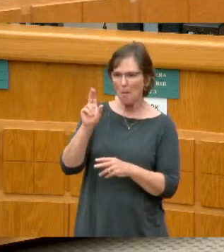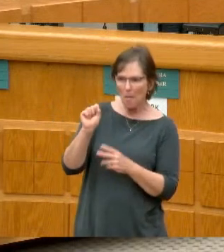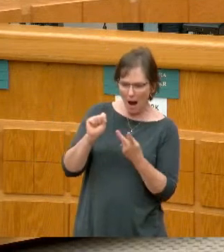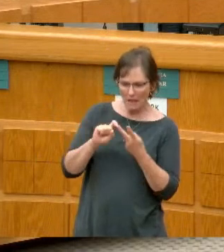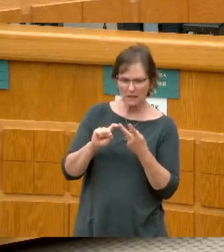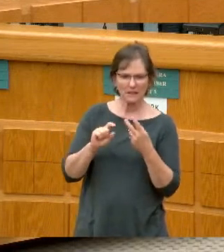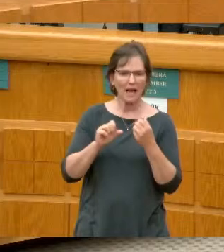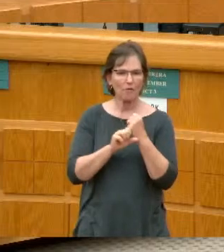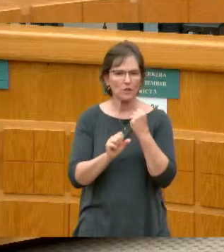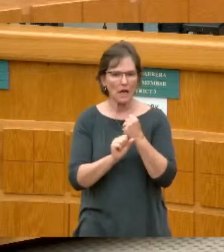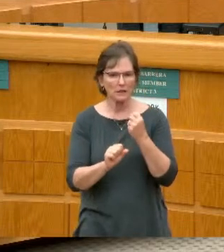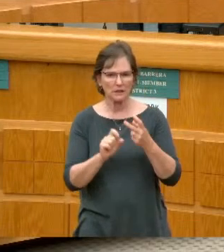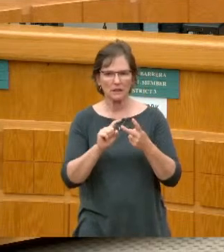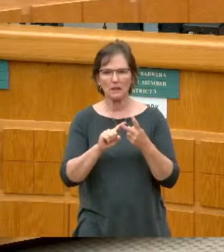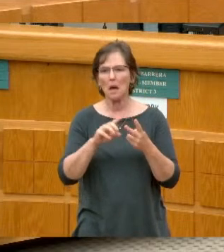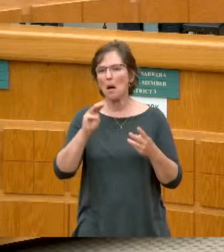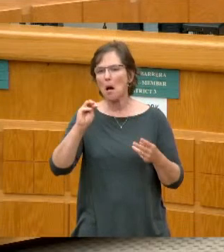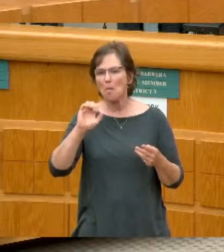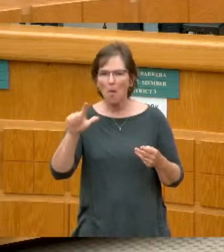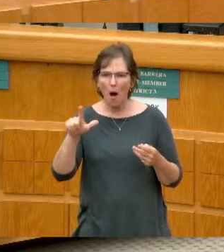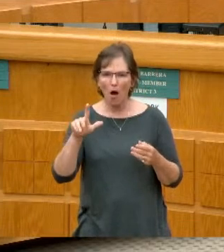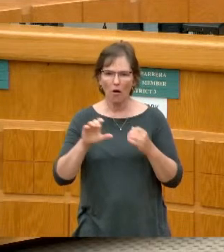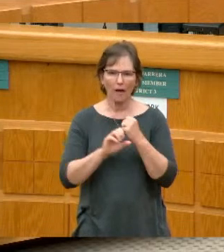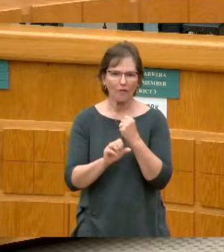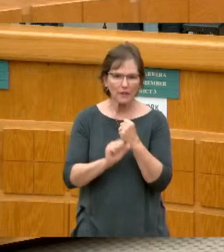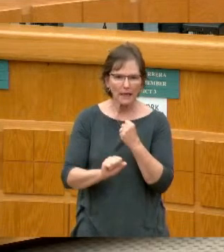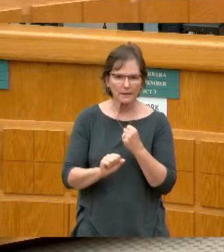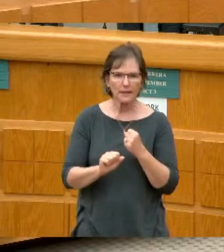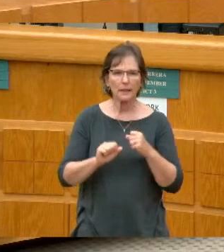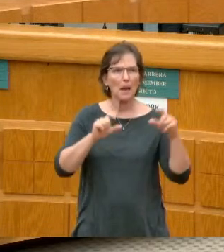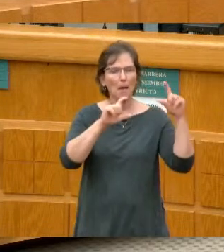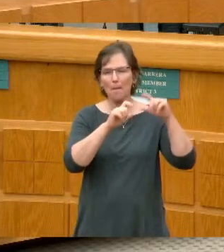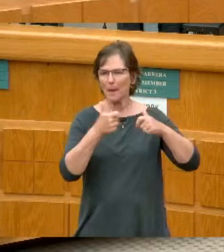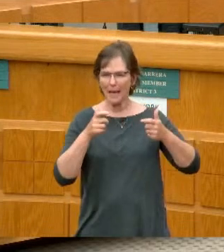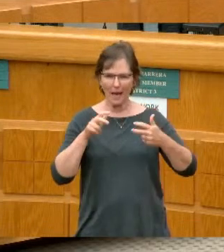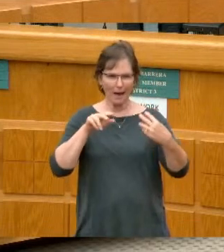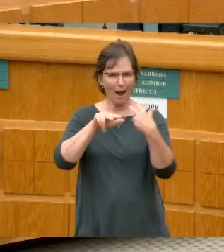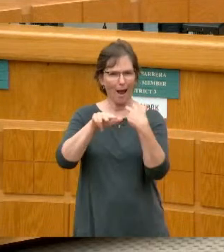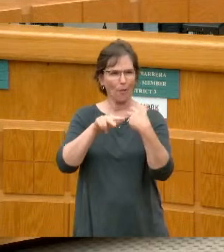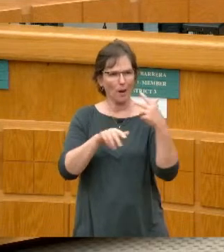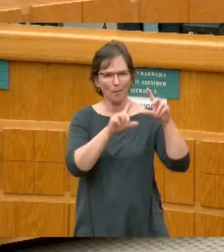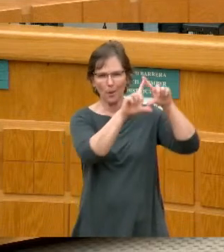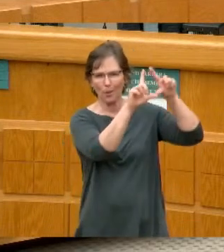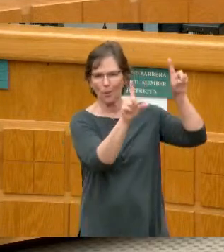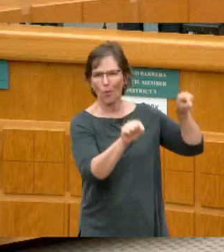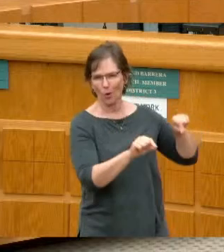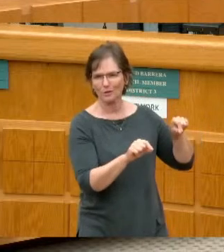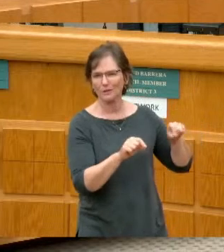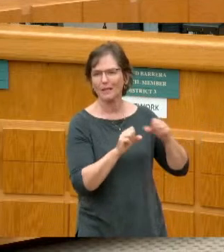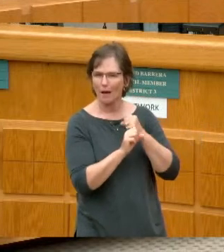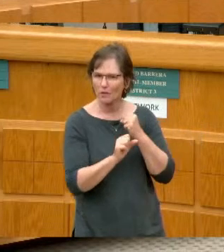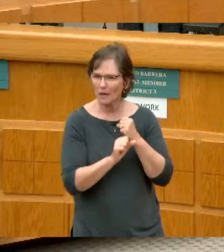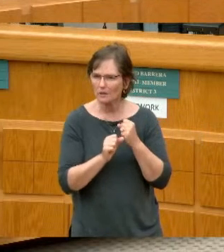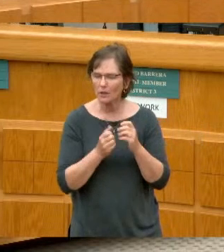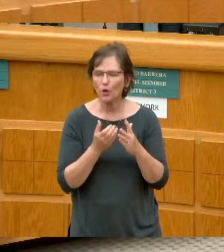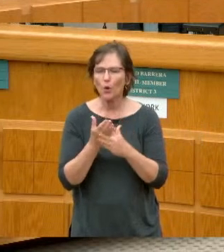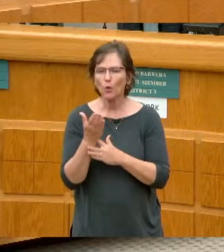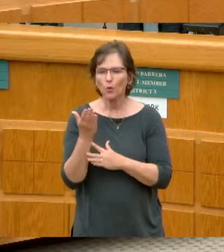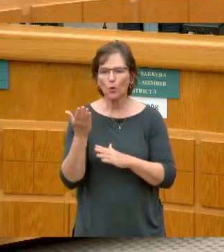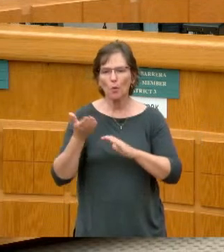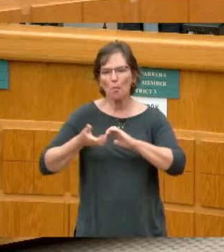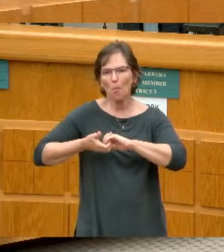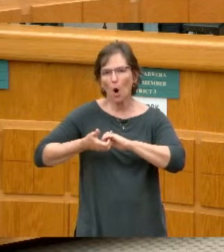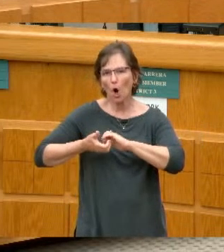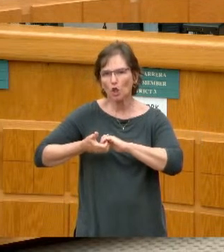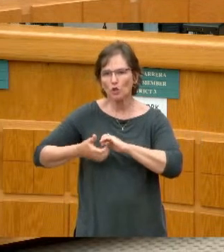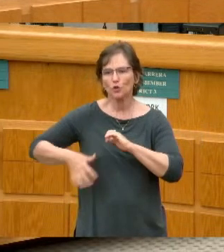blessing, not the virus. Share the recipe, I like that one, not the virus. And you're going to see all of these messages